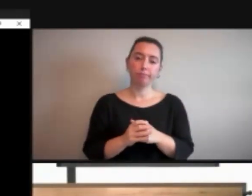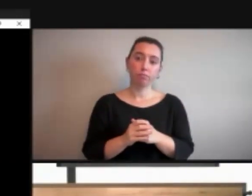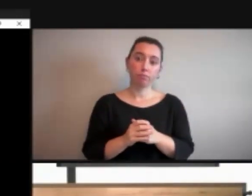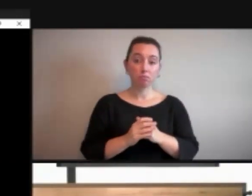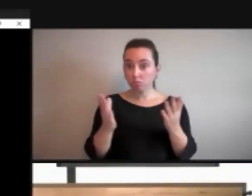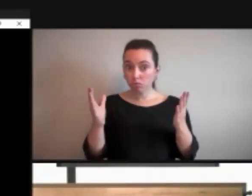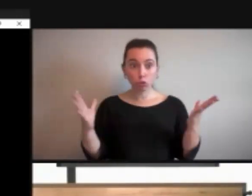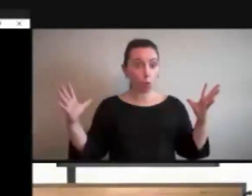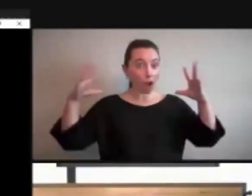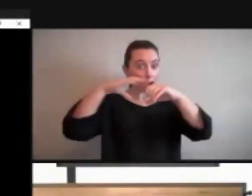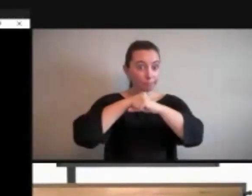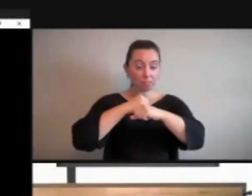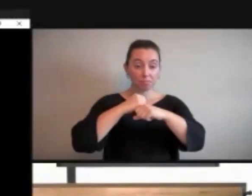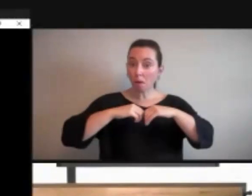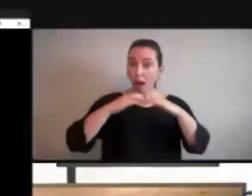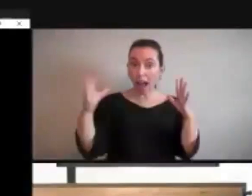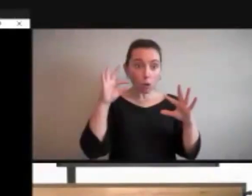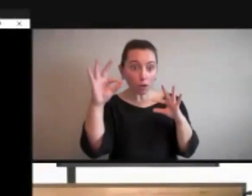Questions?